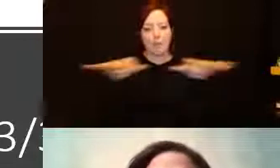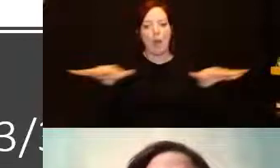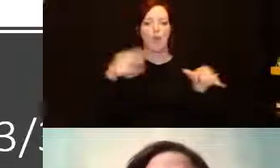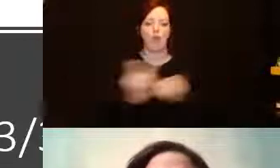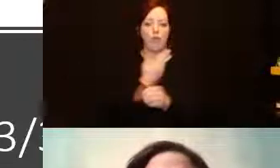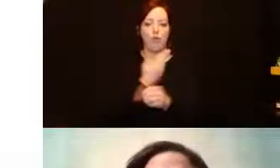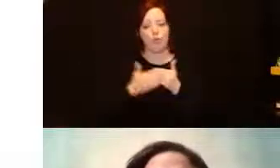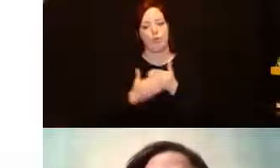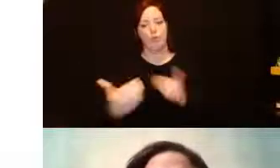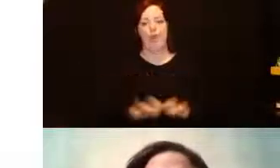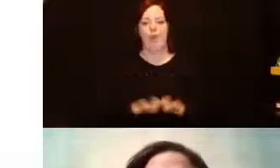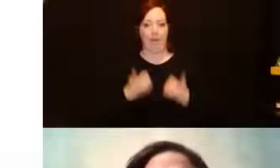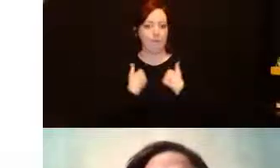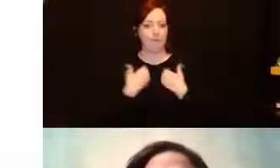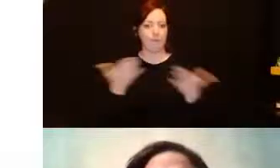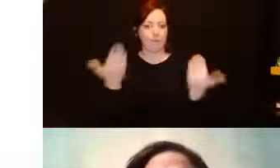one.